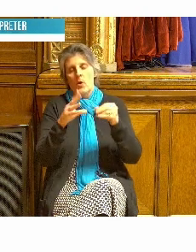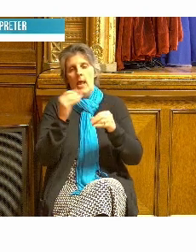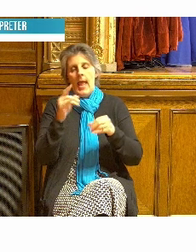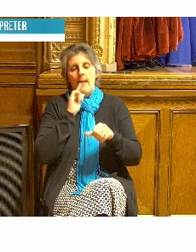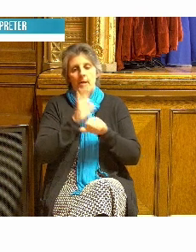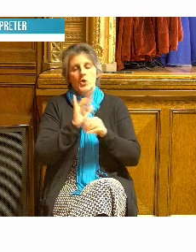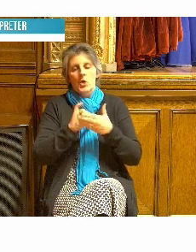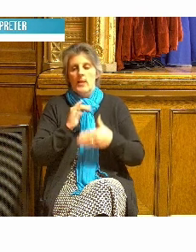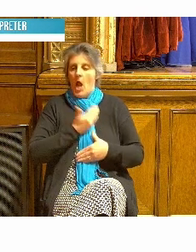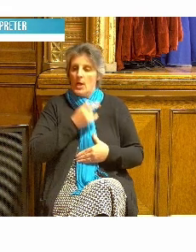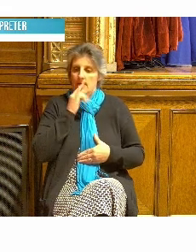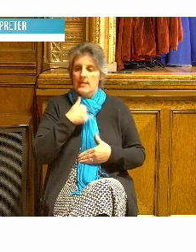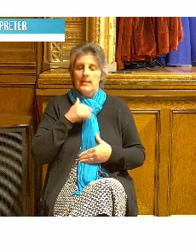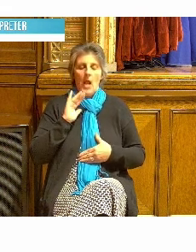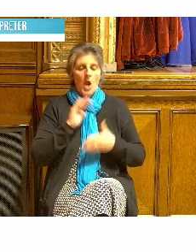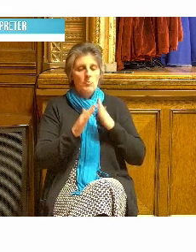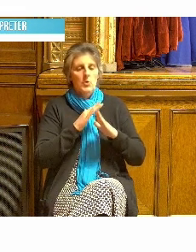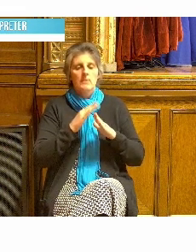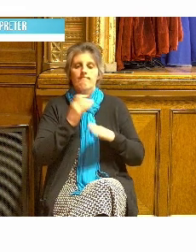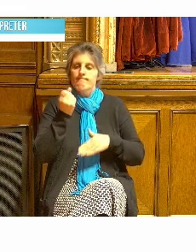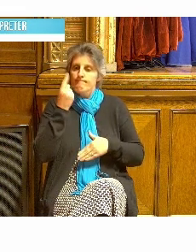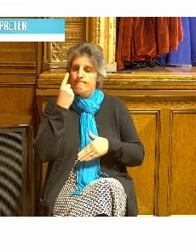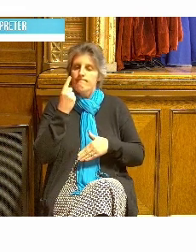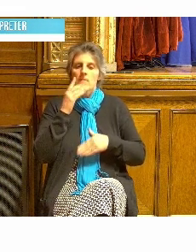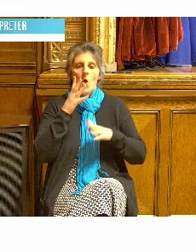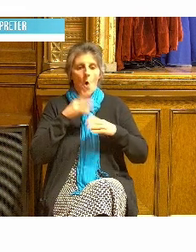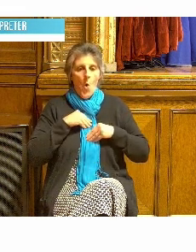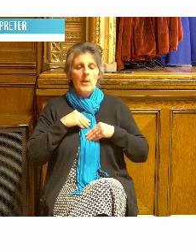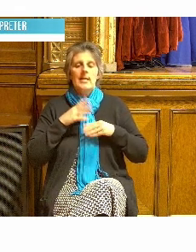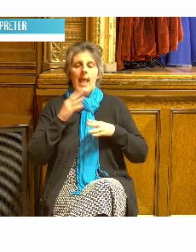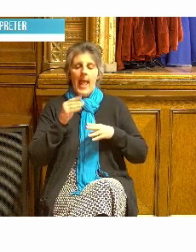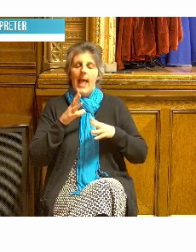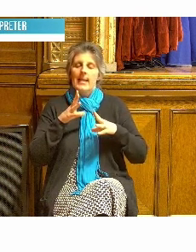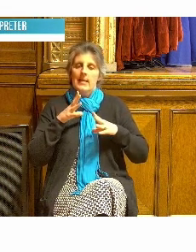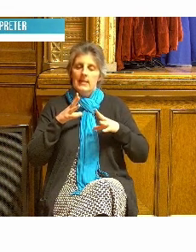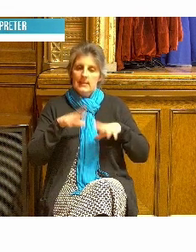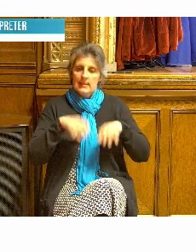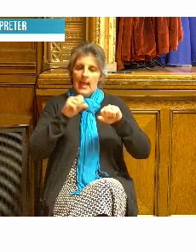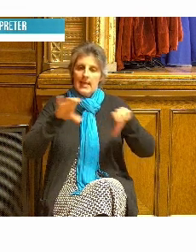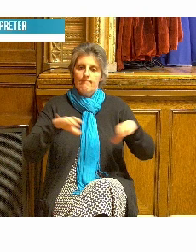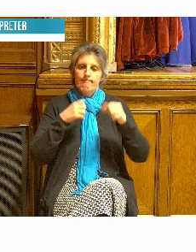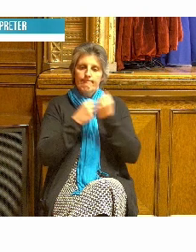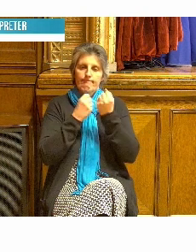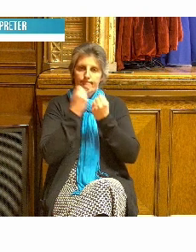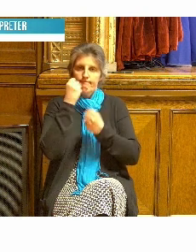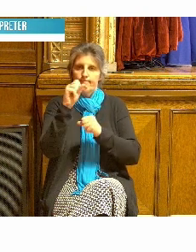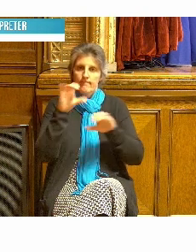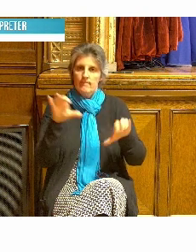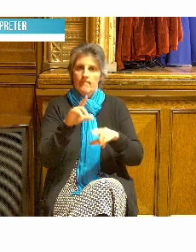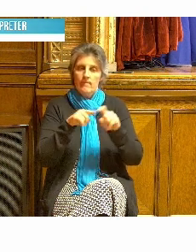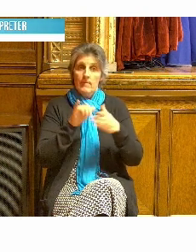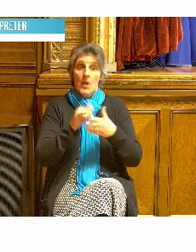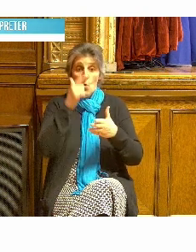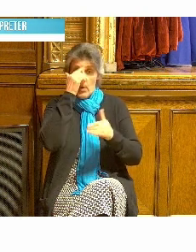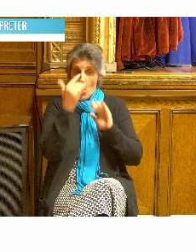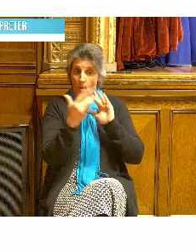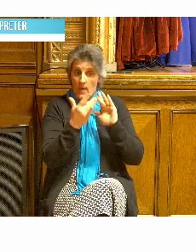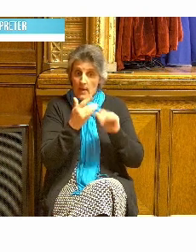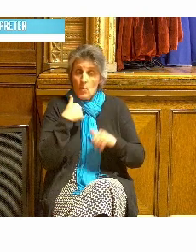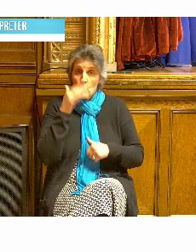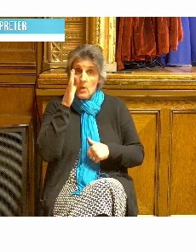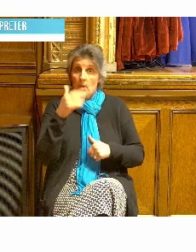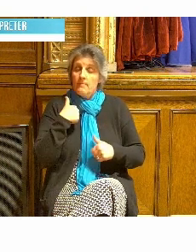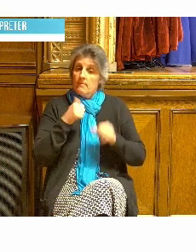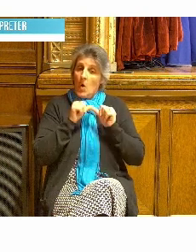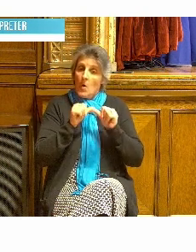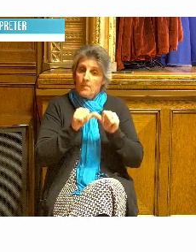make sure that our kids and our communities are understanding, owning them, and taking civic action based on it. We hope you get in touch. We hope that you